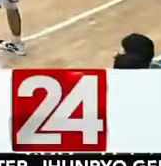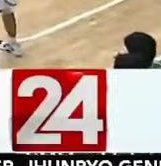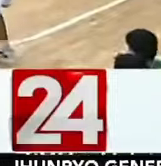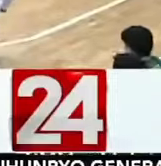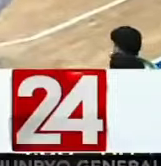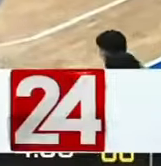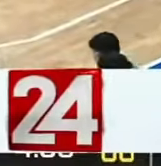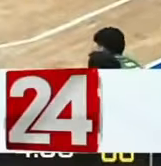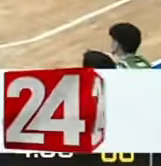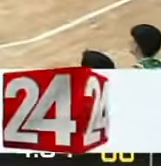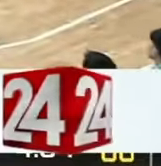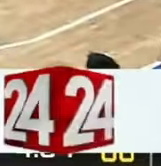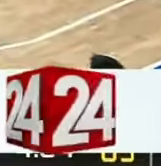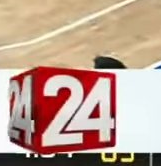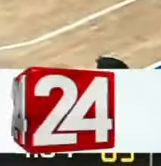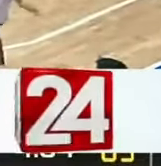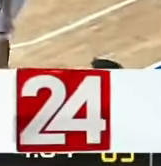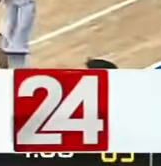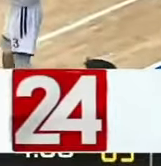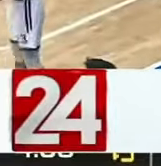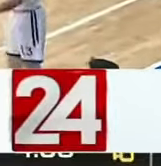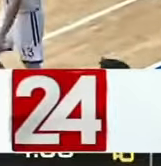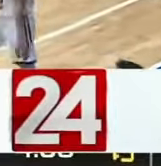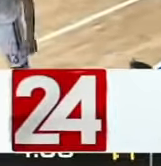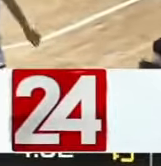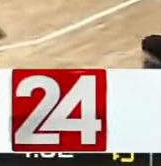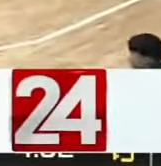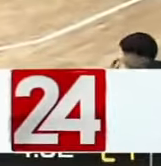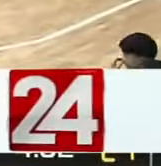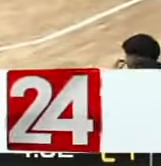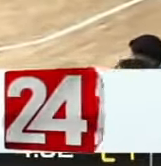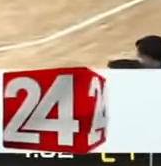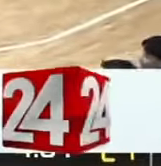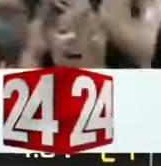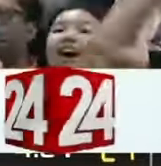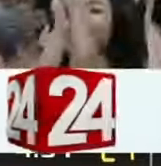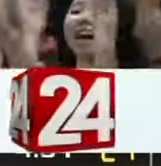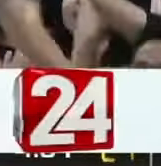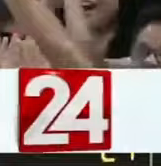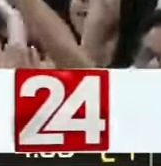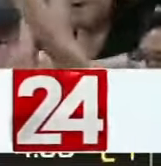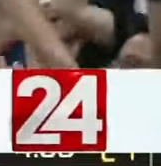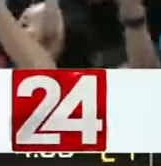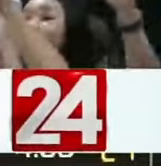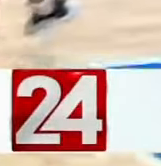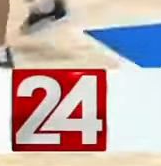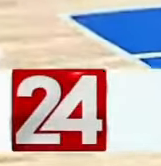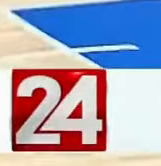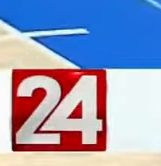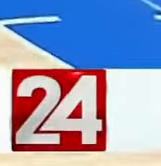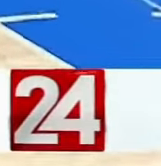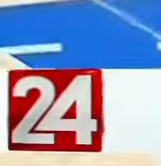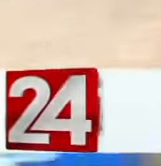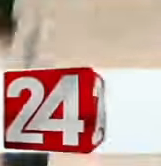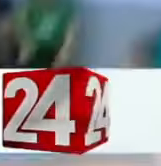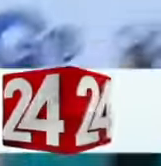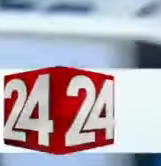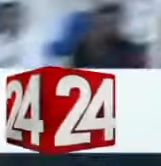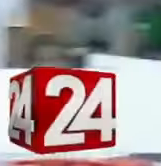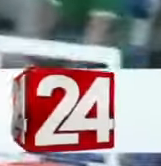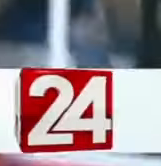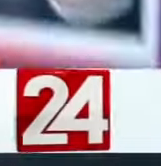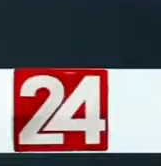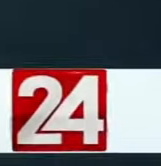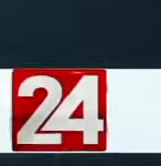At huwag palang pasin, ang comeback victory ng Letran Squires laban sa LaSalle Green Hills Greenies sa